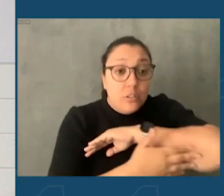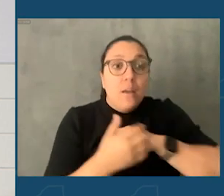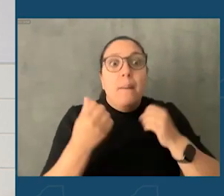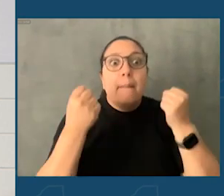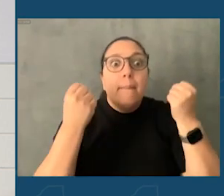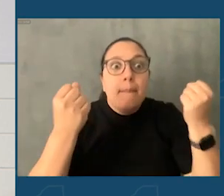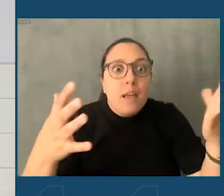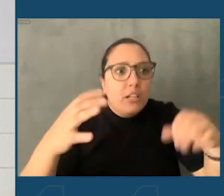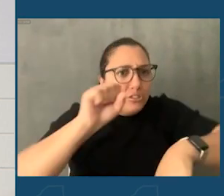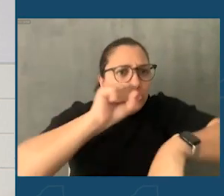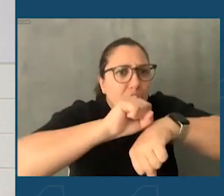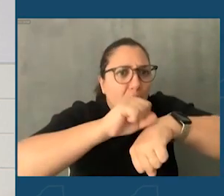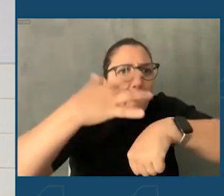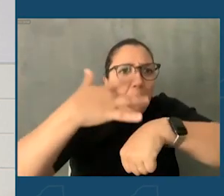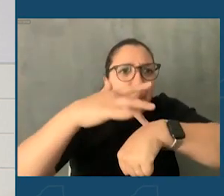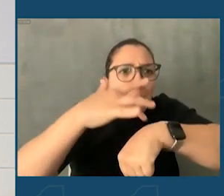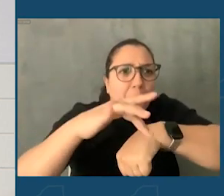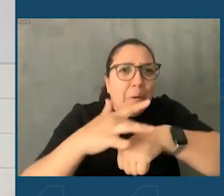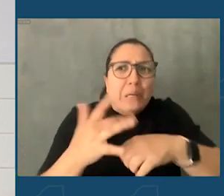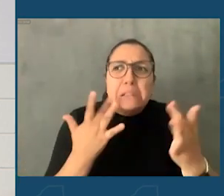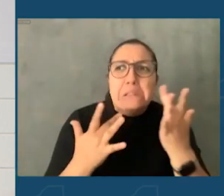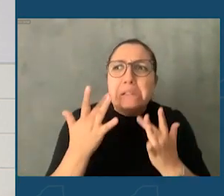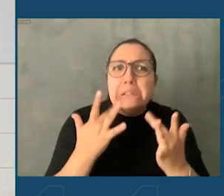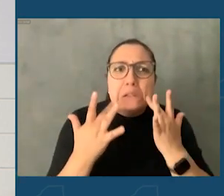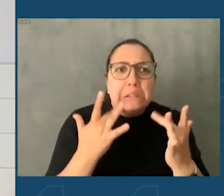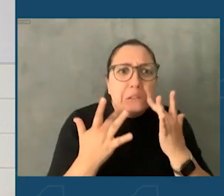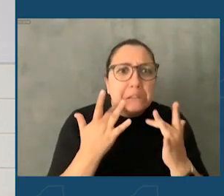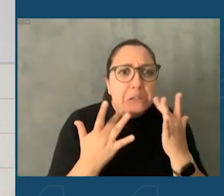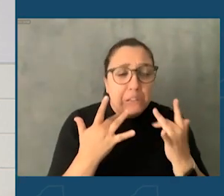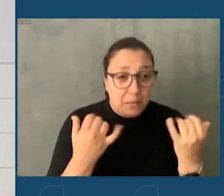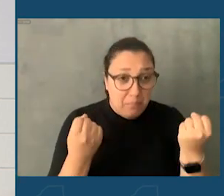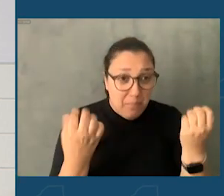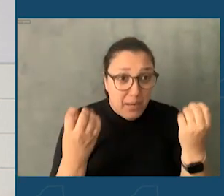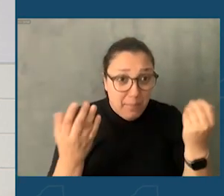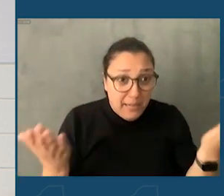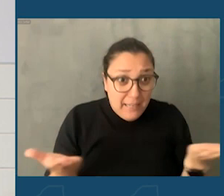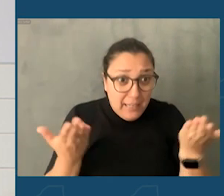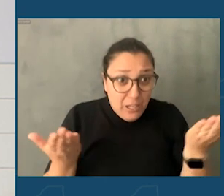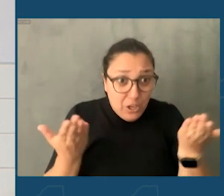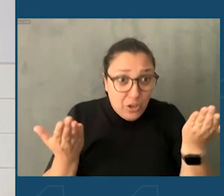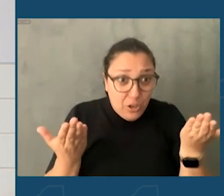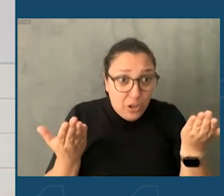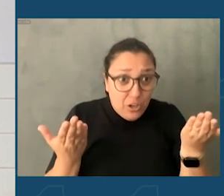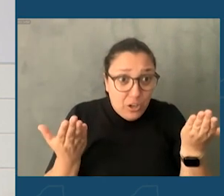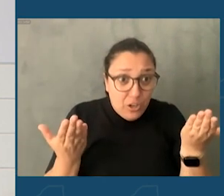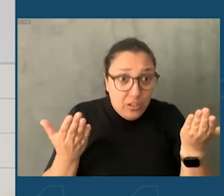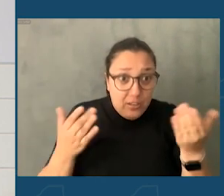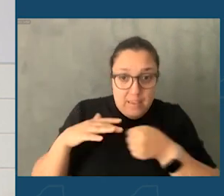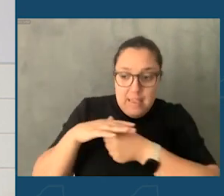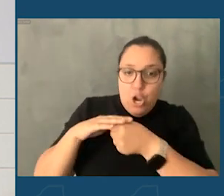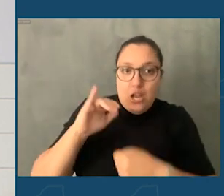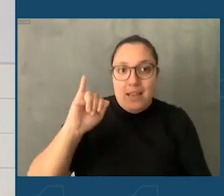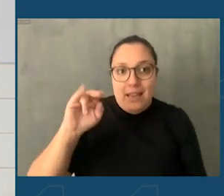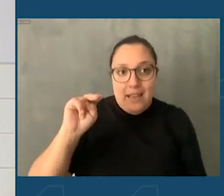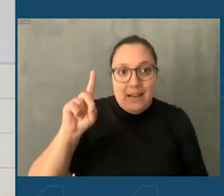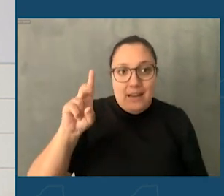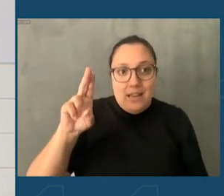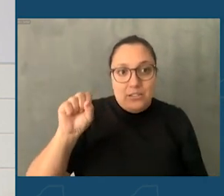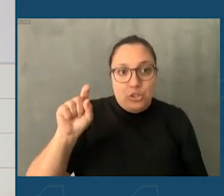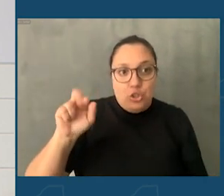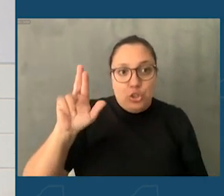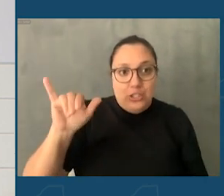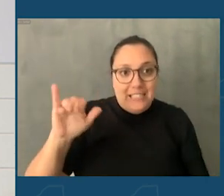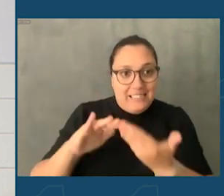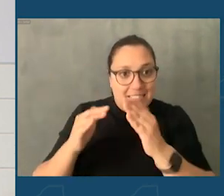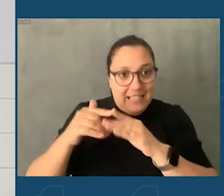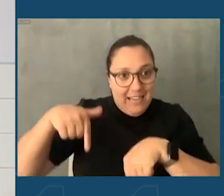jobs, including jobs right here in Industry City in Brooklyn. And as the governor indicated, across the